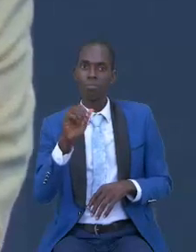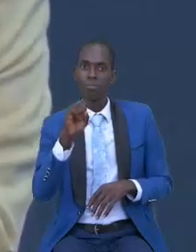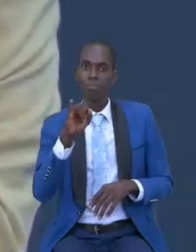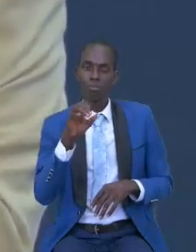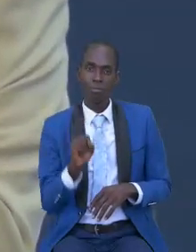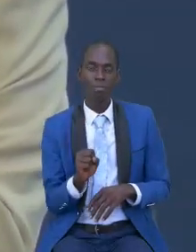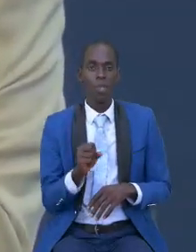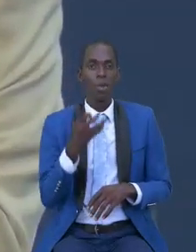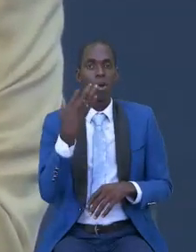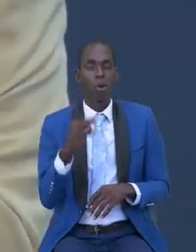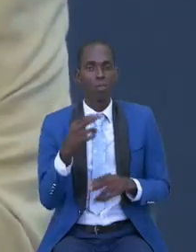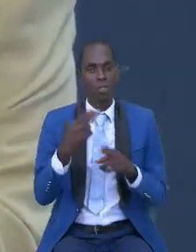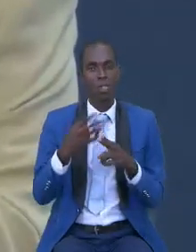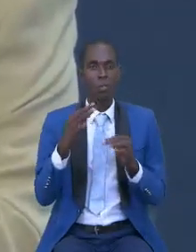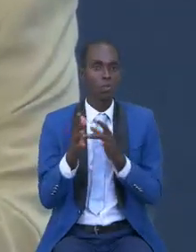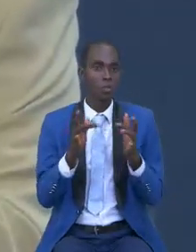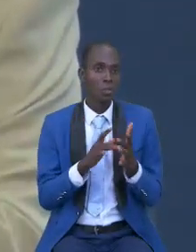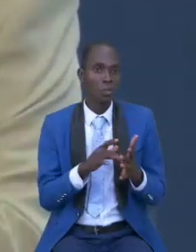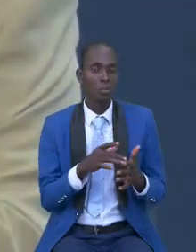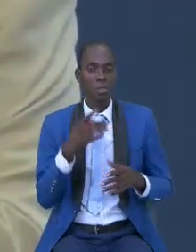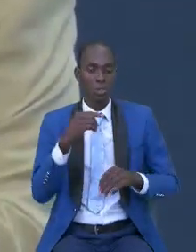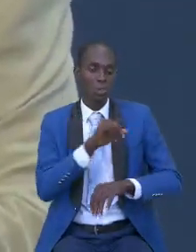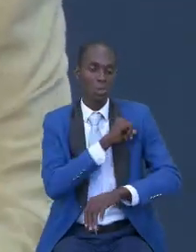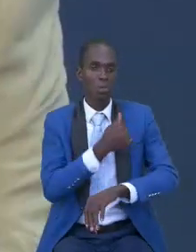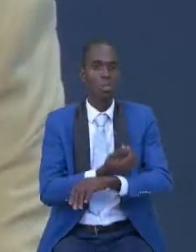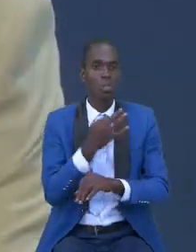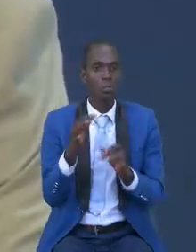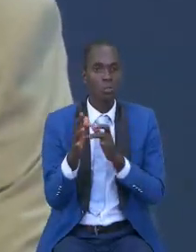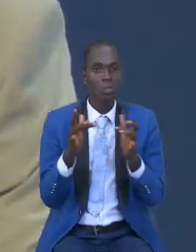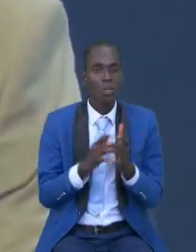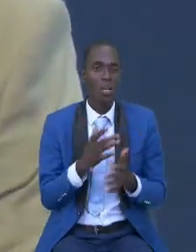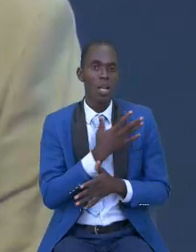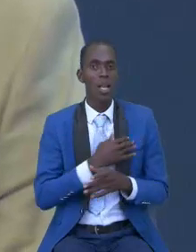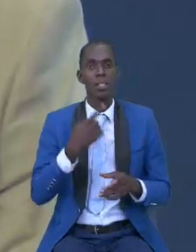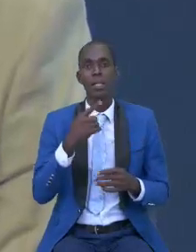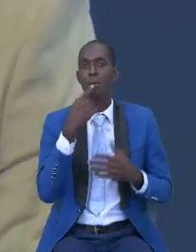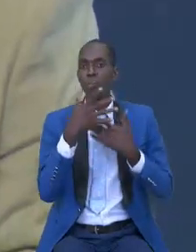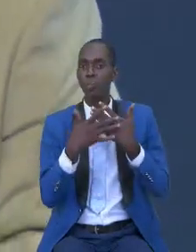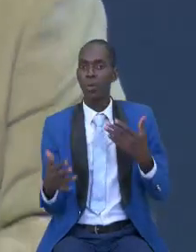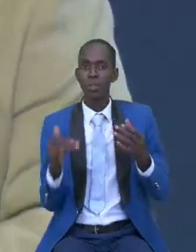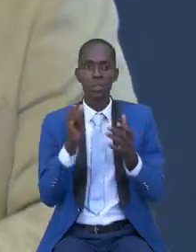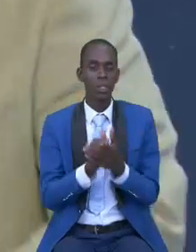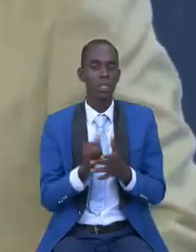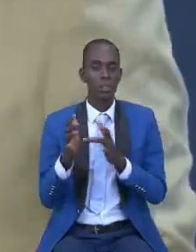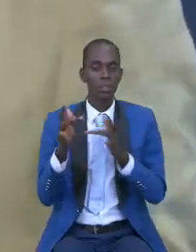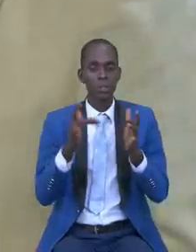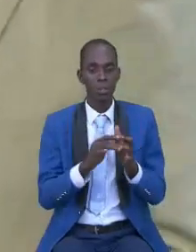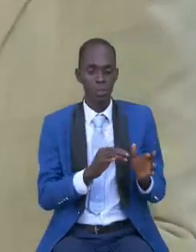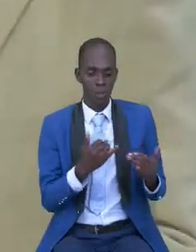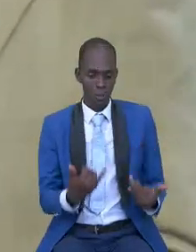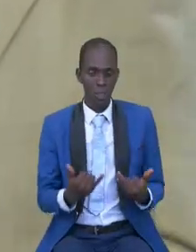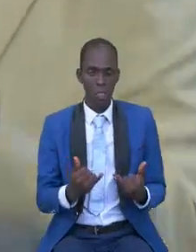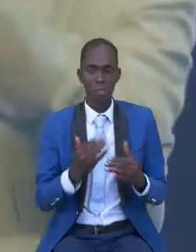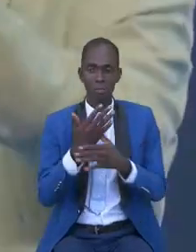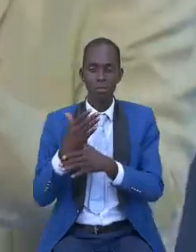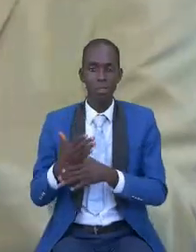of Jesus, the authority of Jesus, and the blood that Jesus already shed. He died